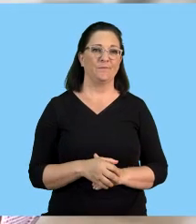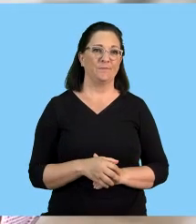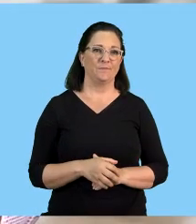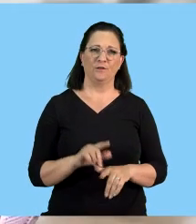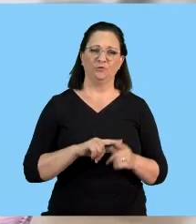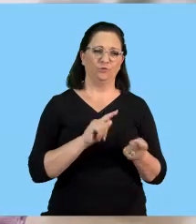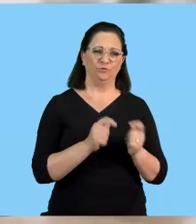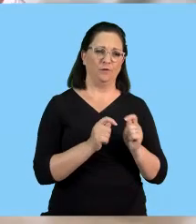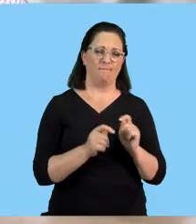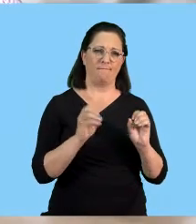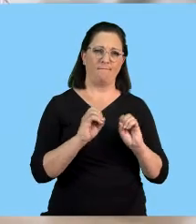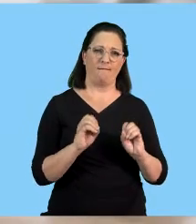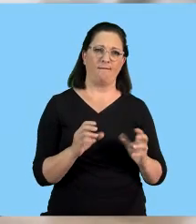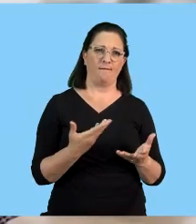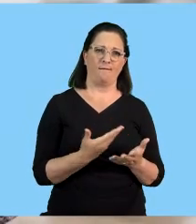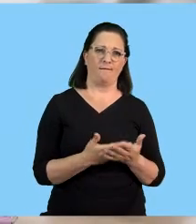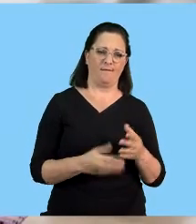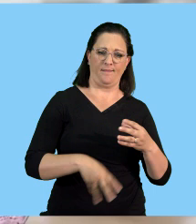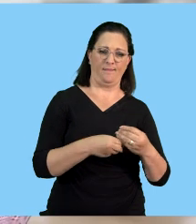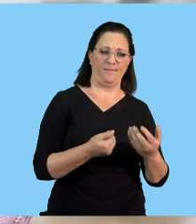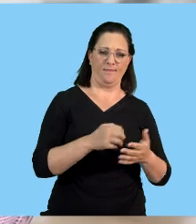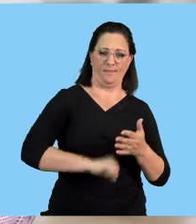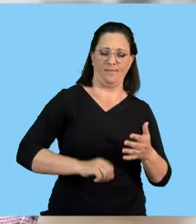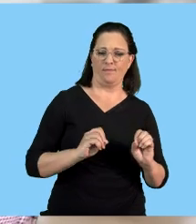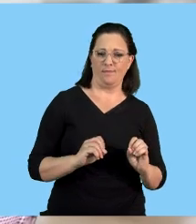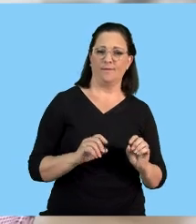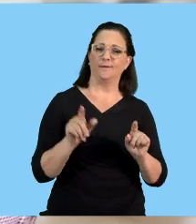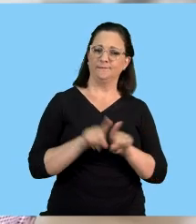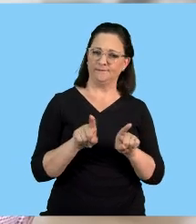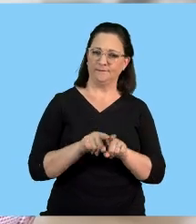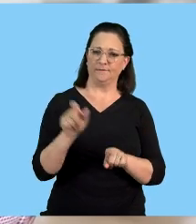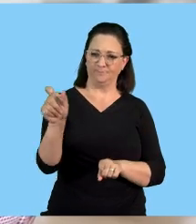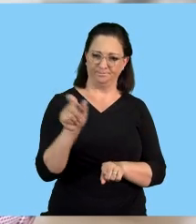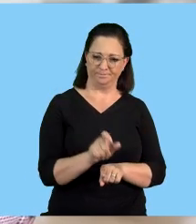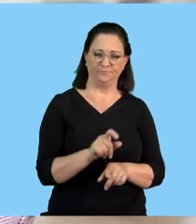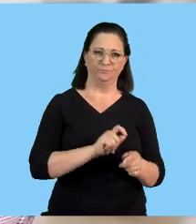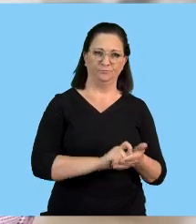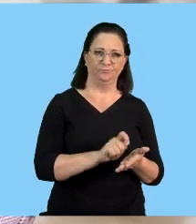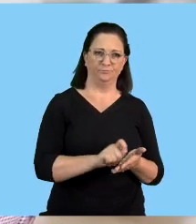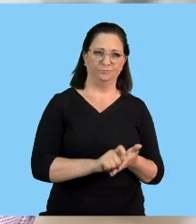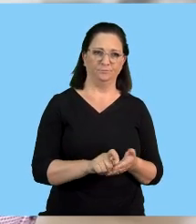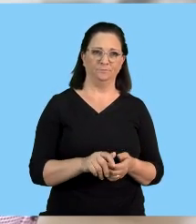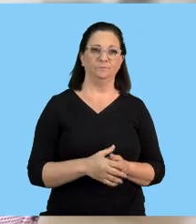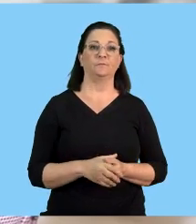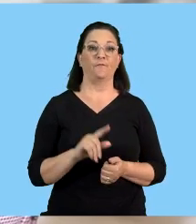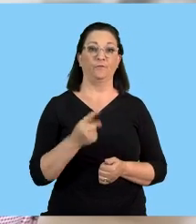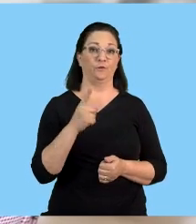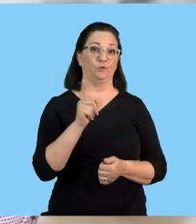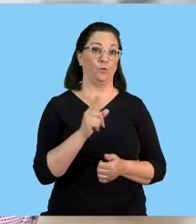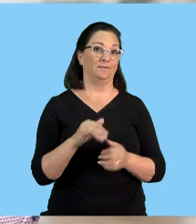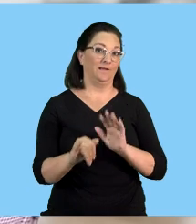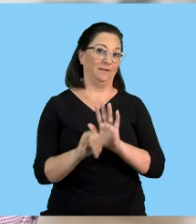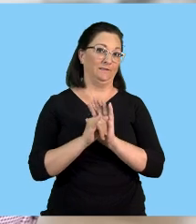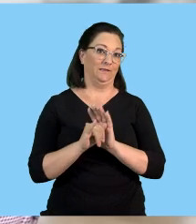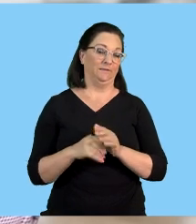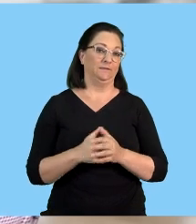word rather. You're not changing anything, you're not adding anything, you're not subtracting, you take it as is. So the first thing that you need to do is to identify